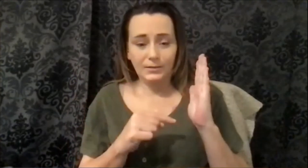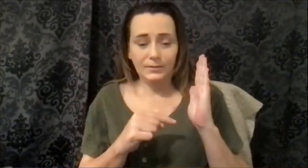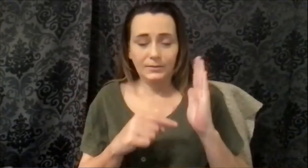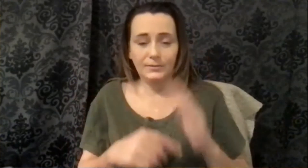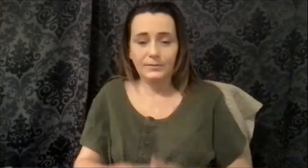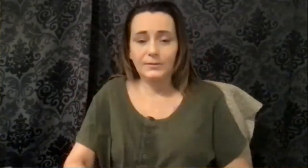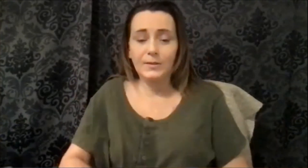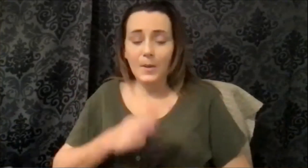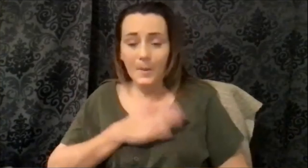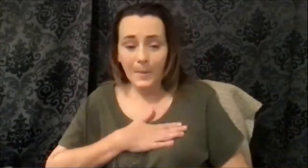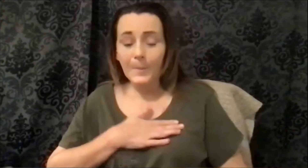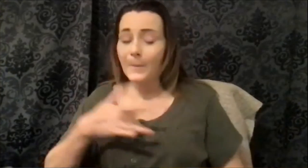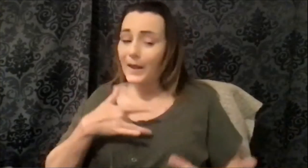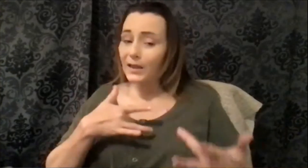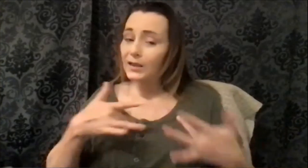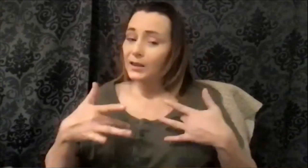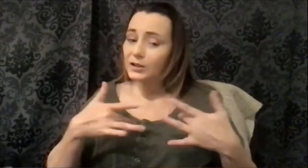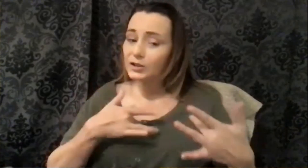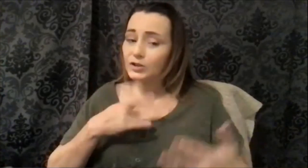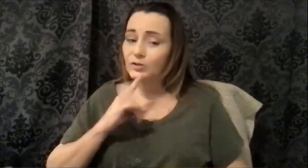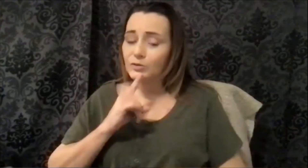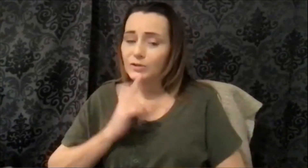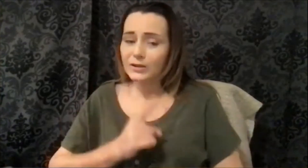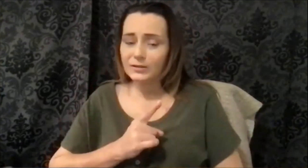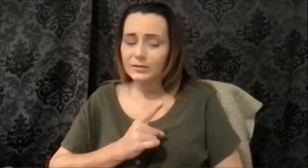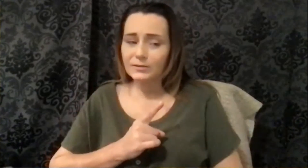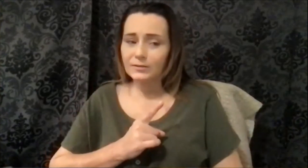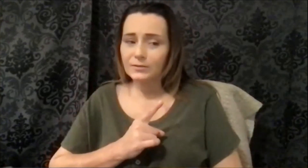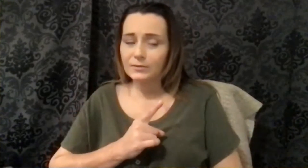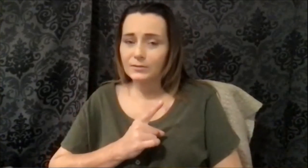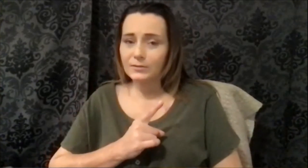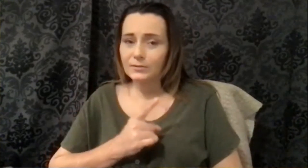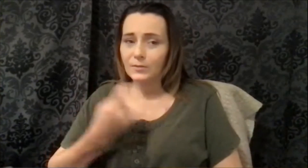My concern is that we're projecting